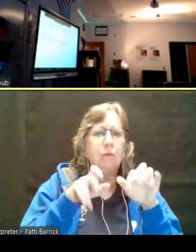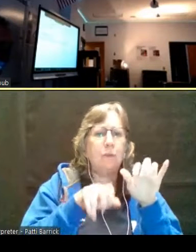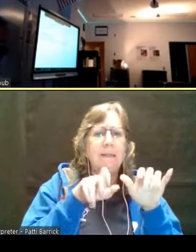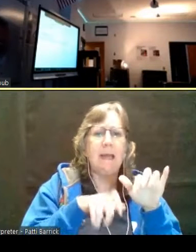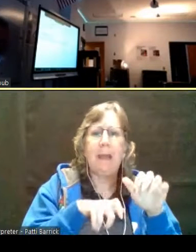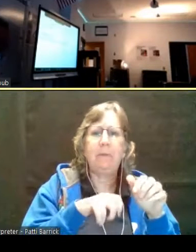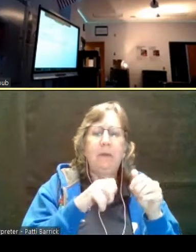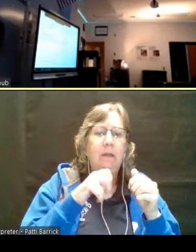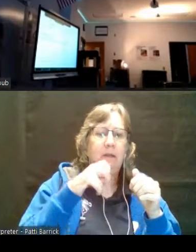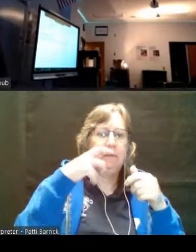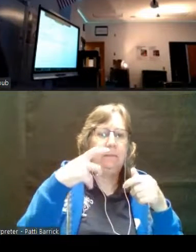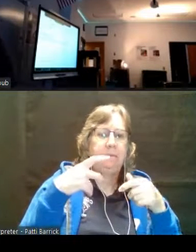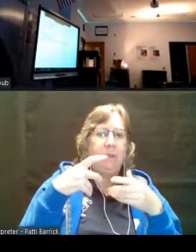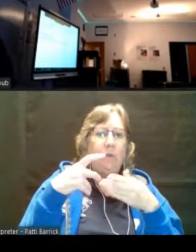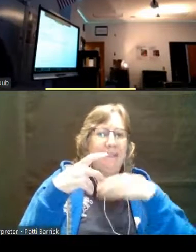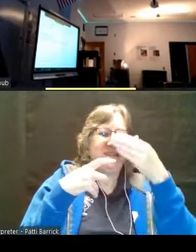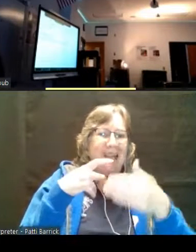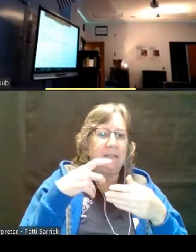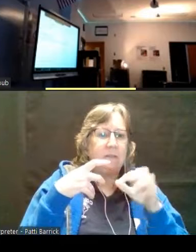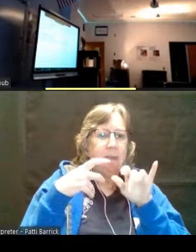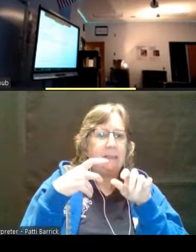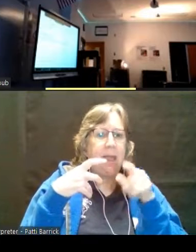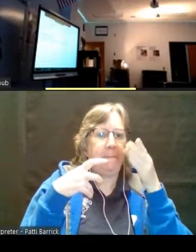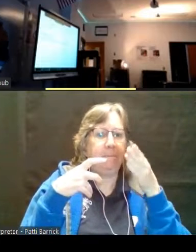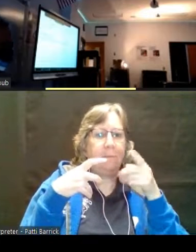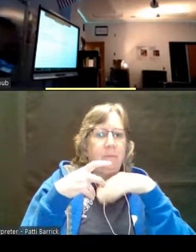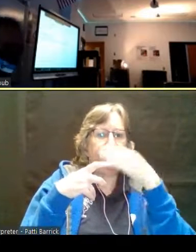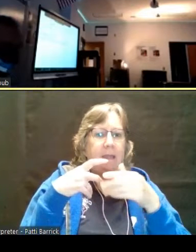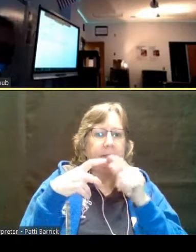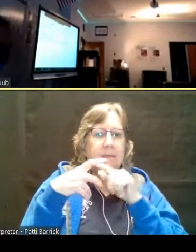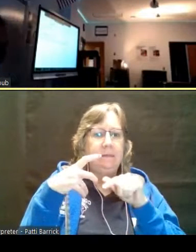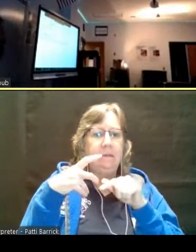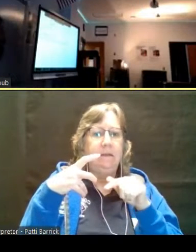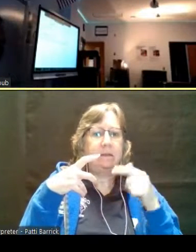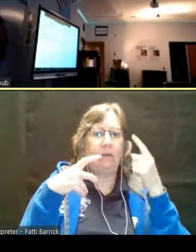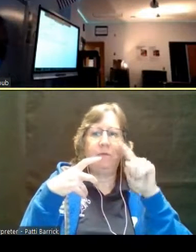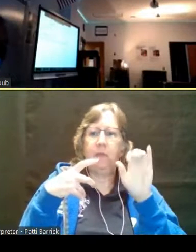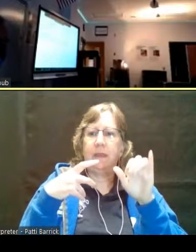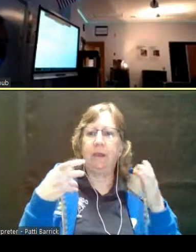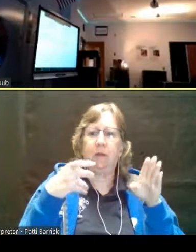What goes with the open element tag A?